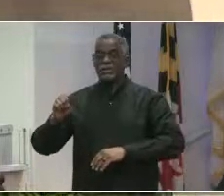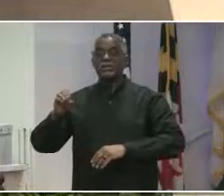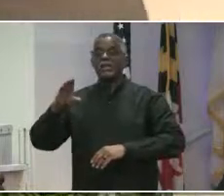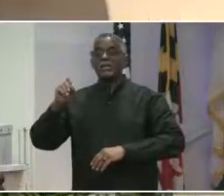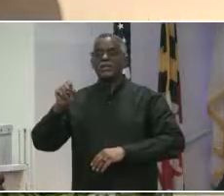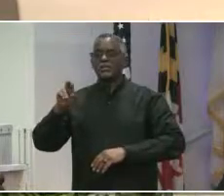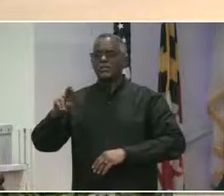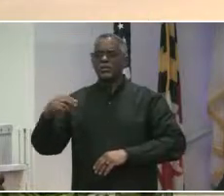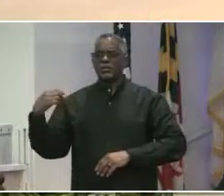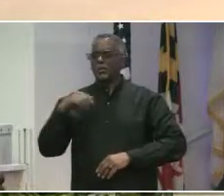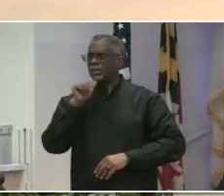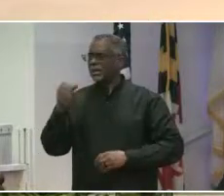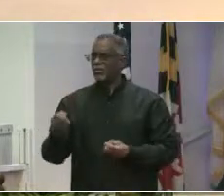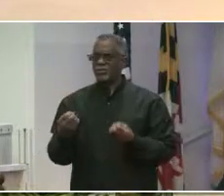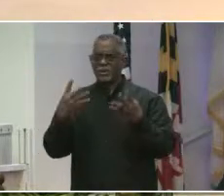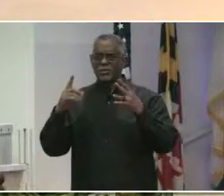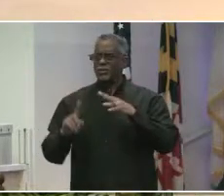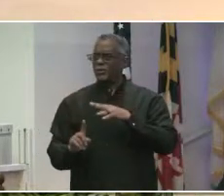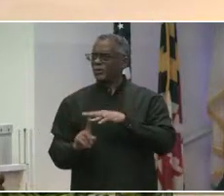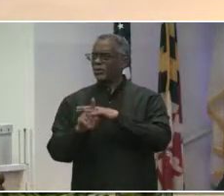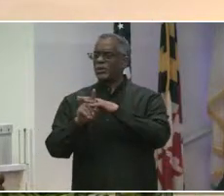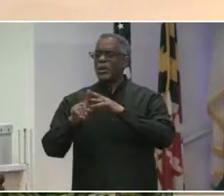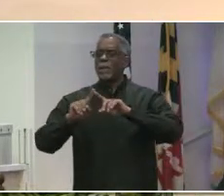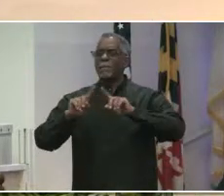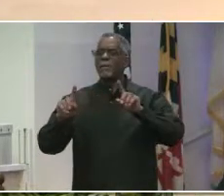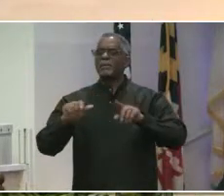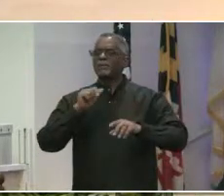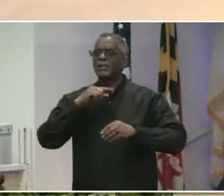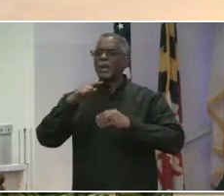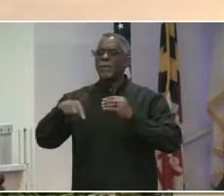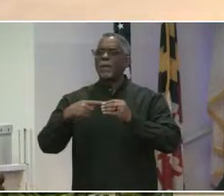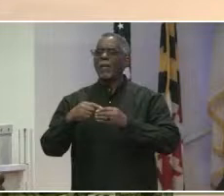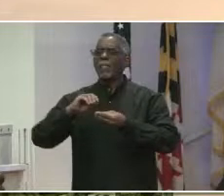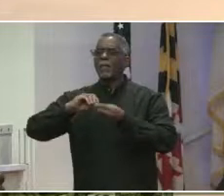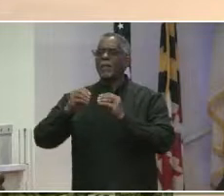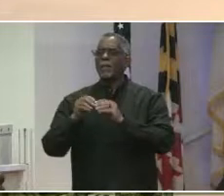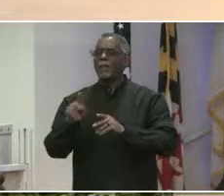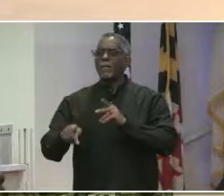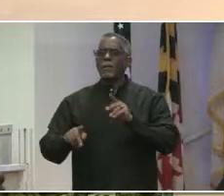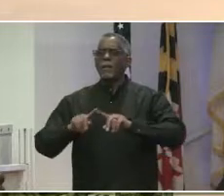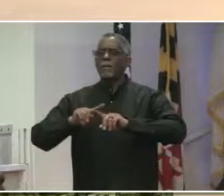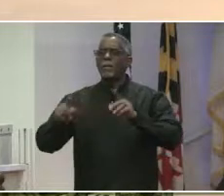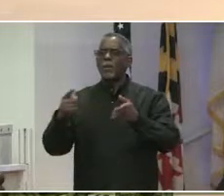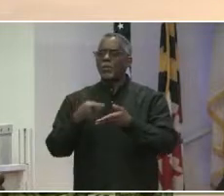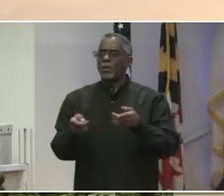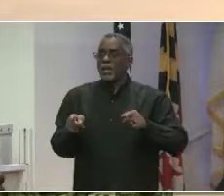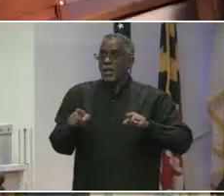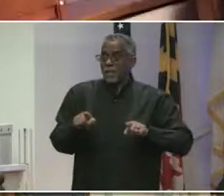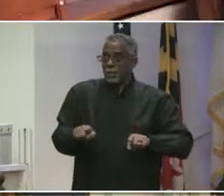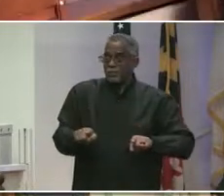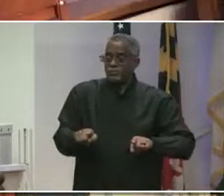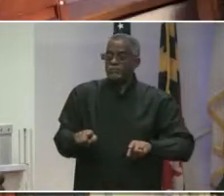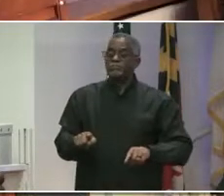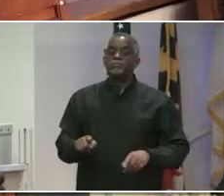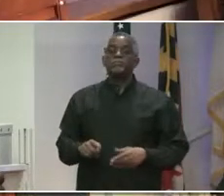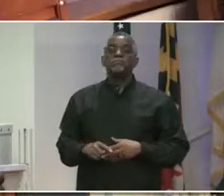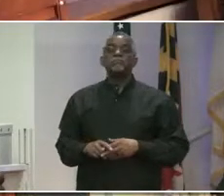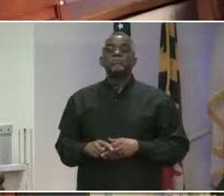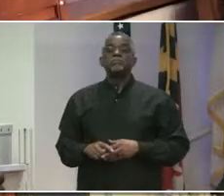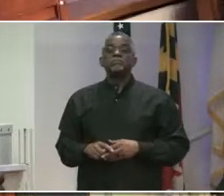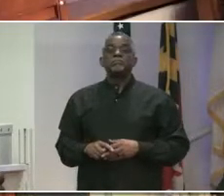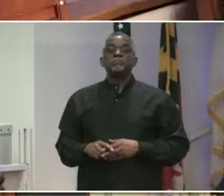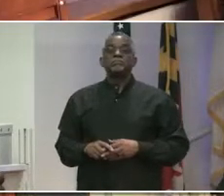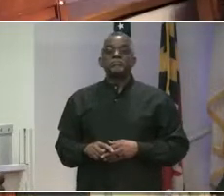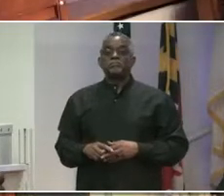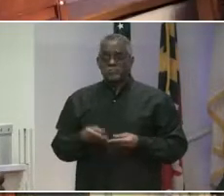huge turnout, but it's not about the number, but what happened was, after they gave